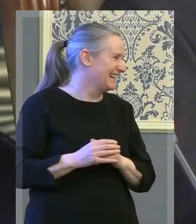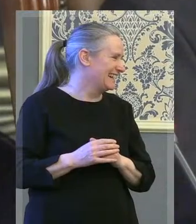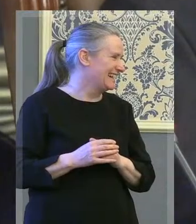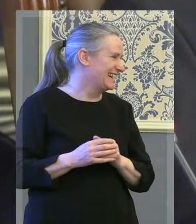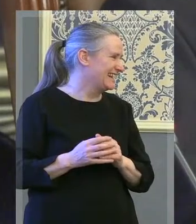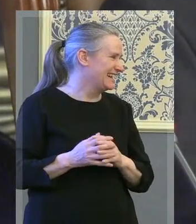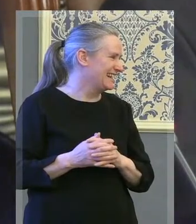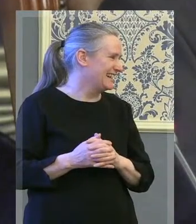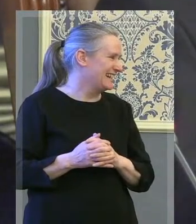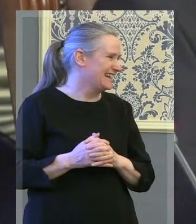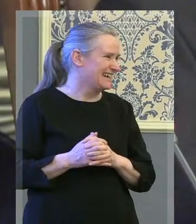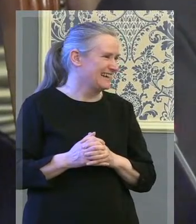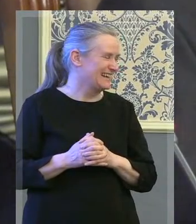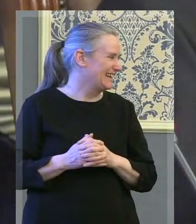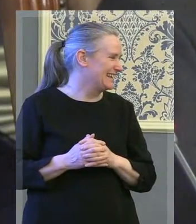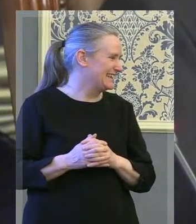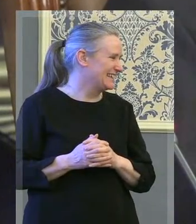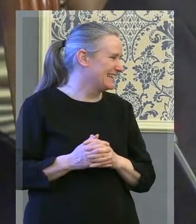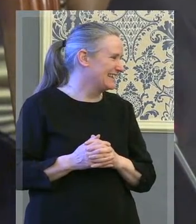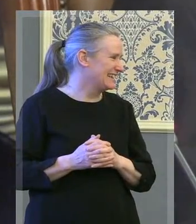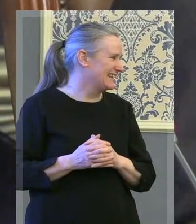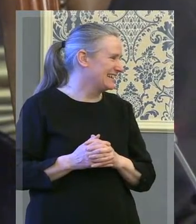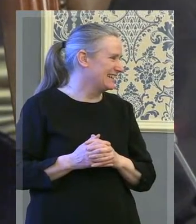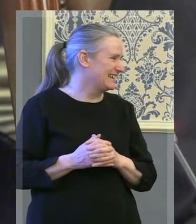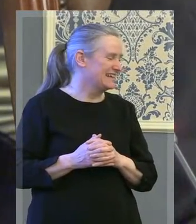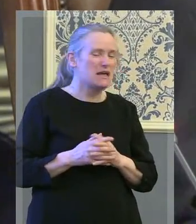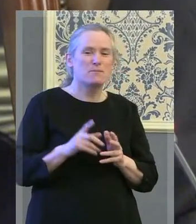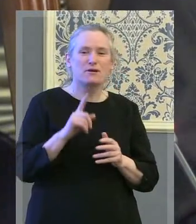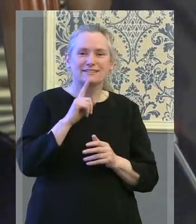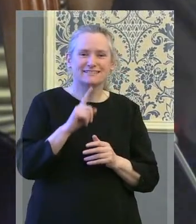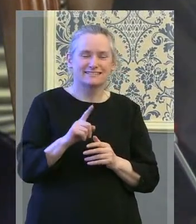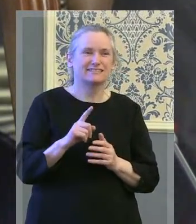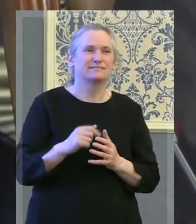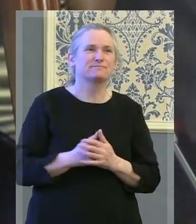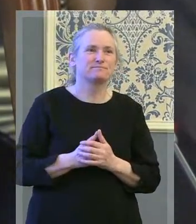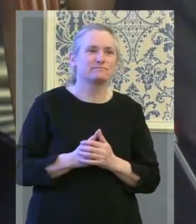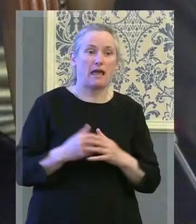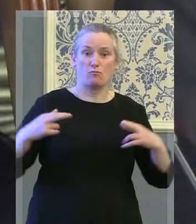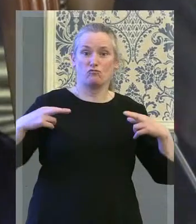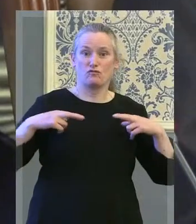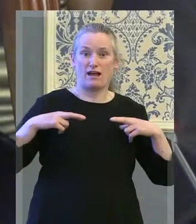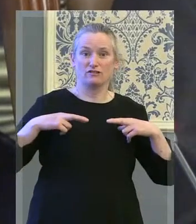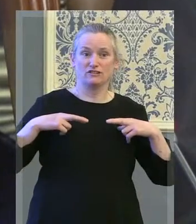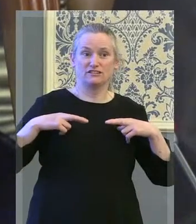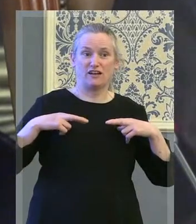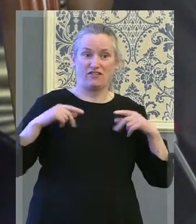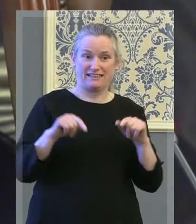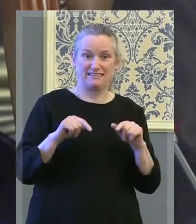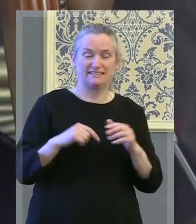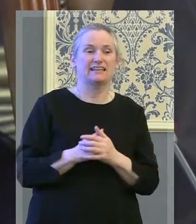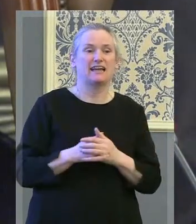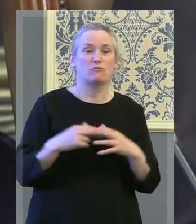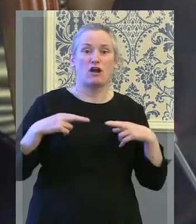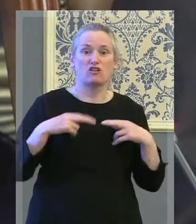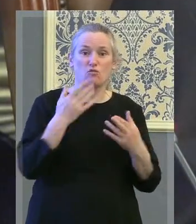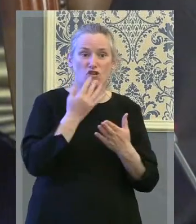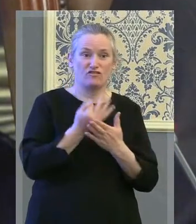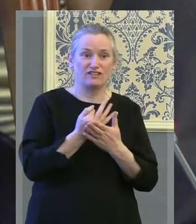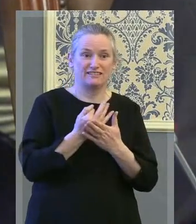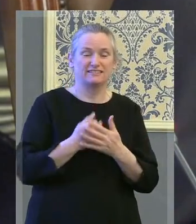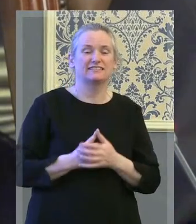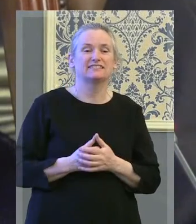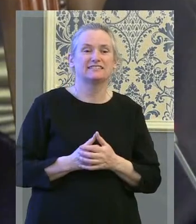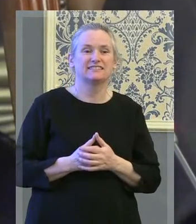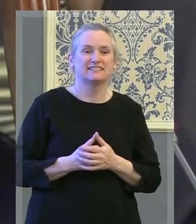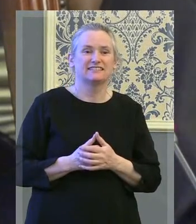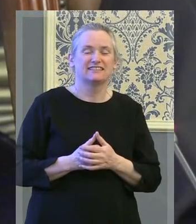I don't know that could be happening. But I'm proud of my roots, of course. I always say that any interview I've ever given